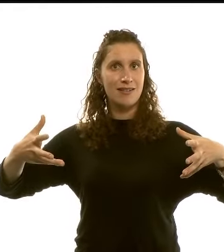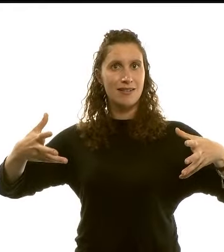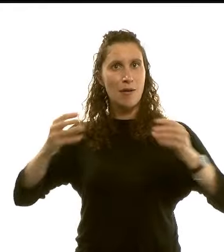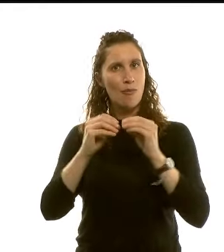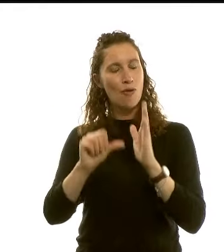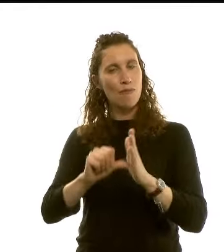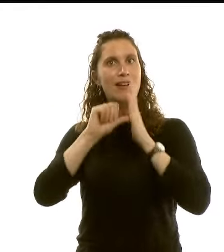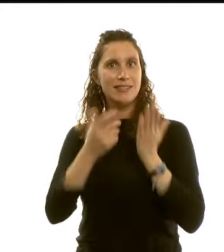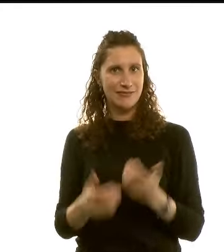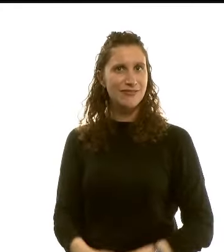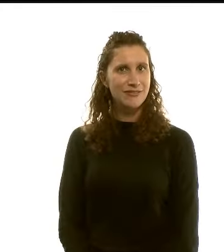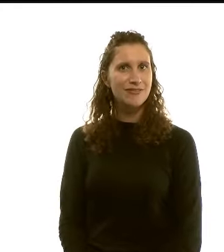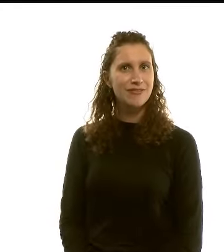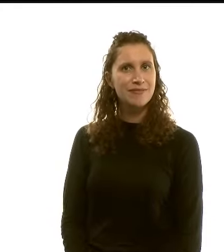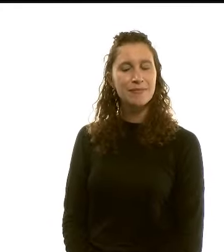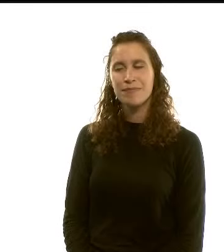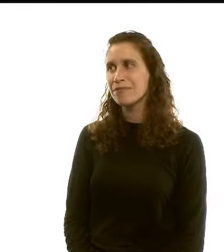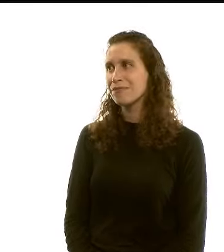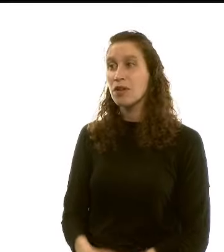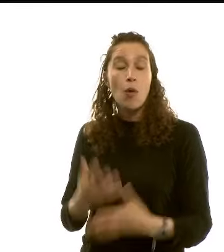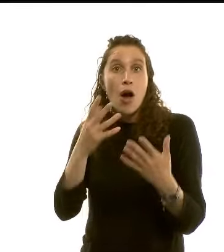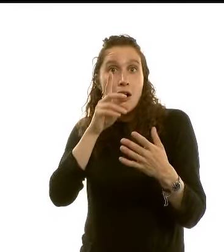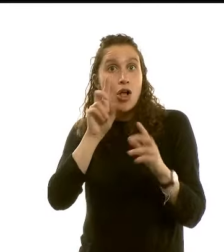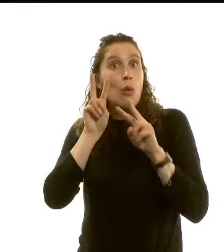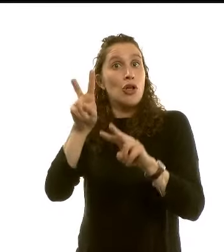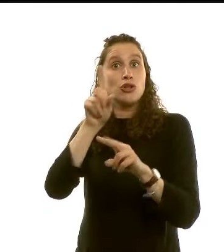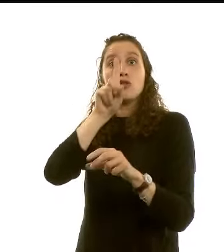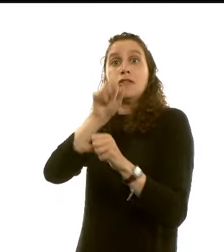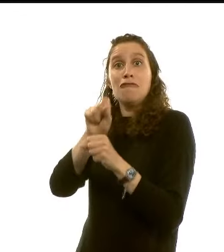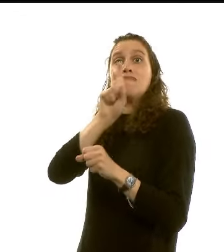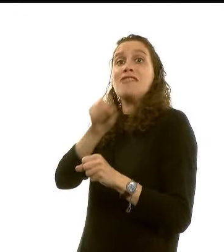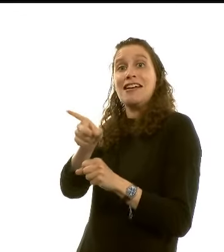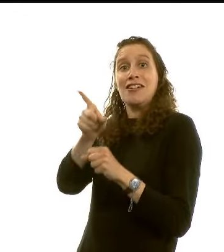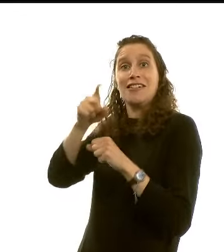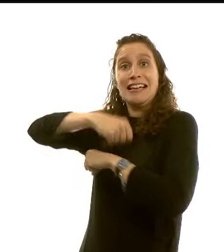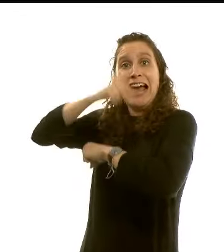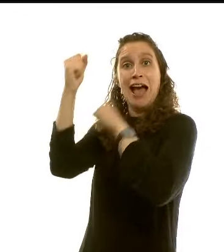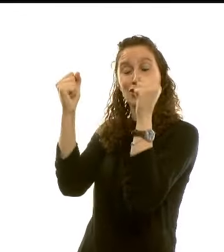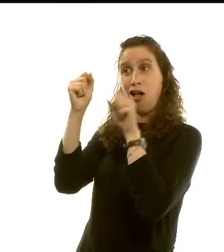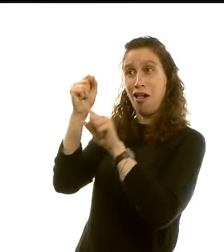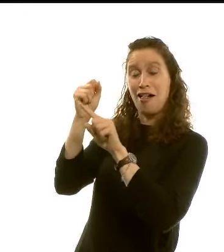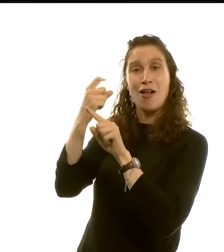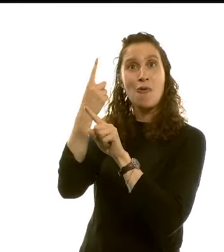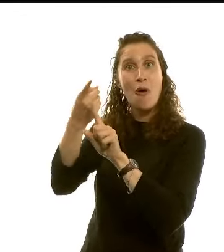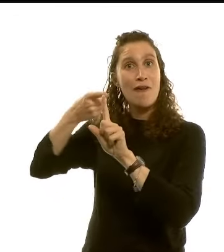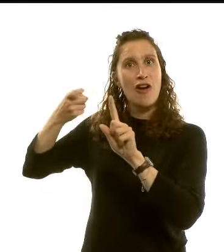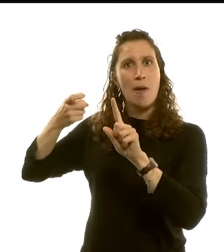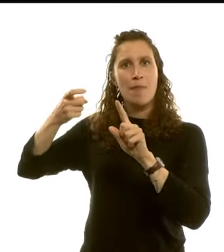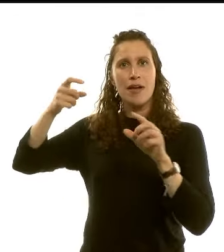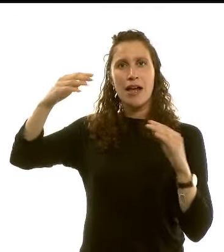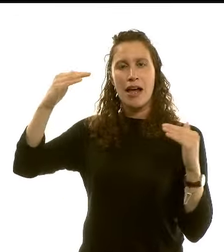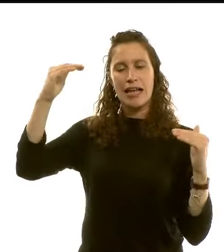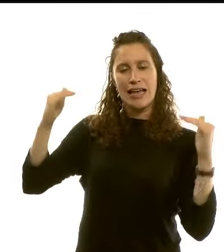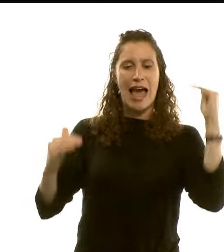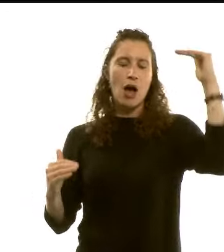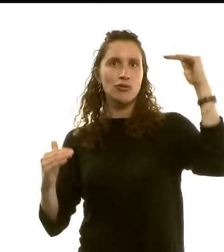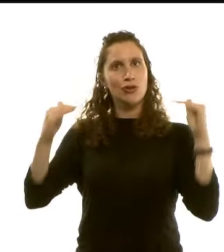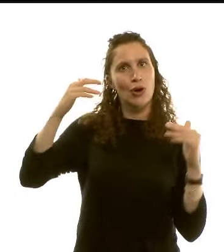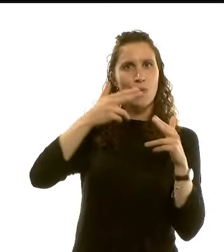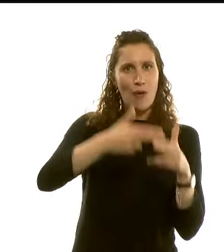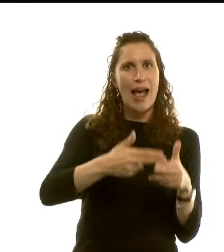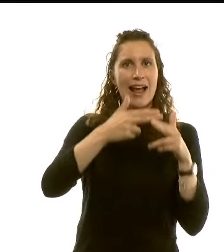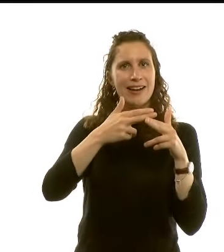impressive. We also looked at real castles, like this drawbridge is actually based on this kind of crazy counterweight drawbridge that's a real thing